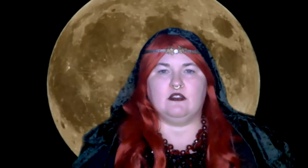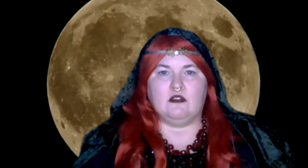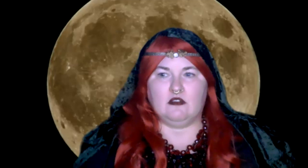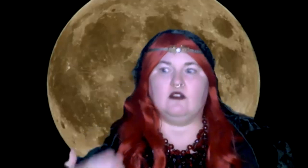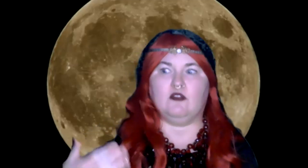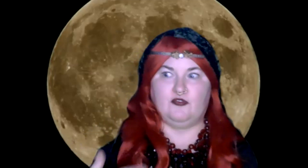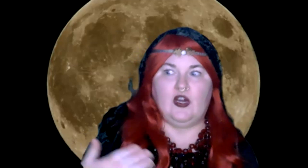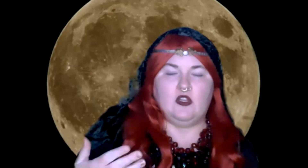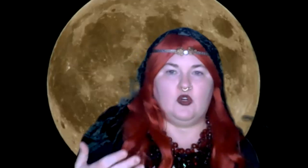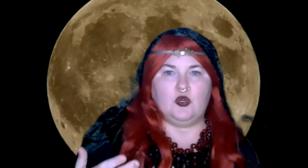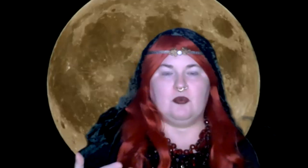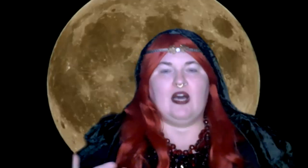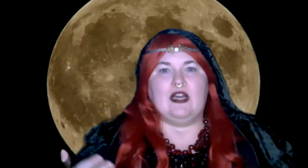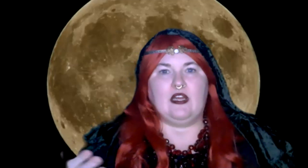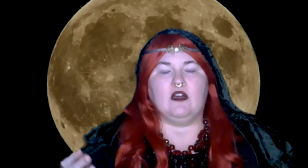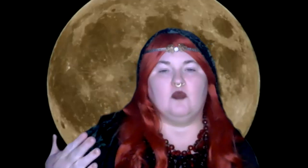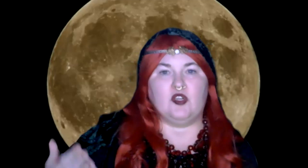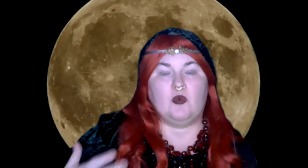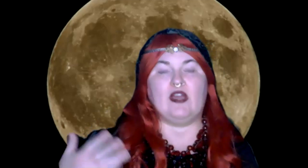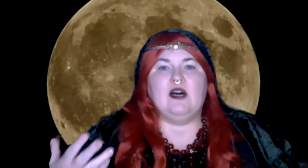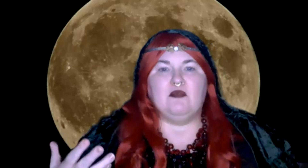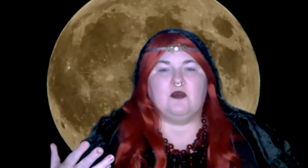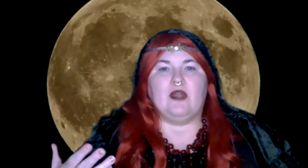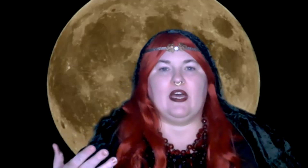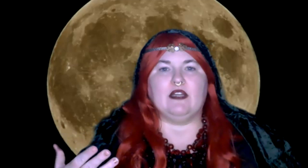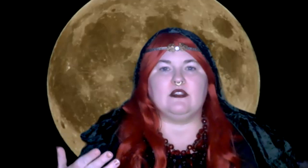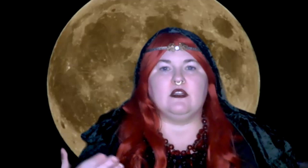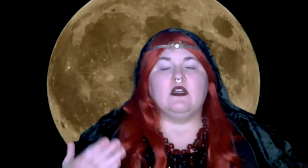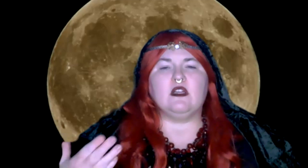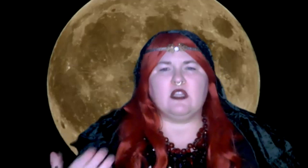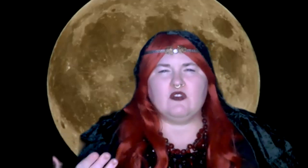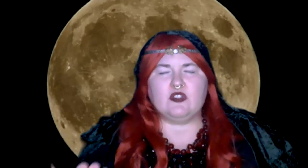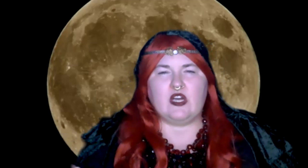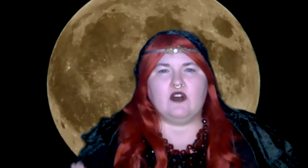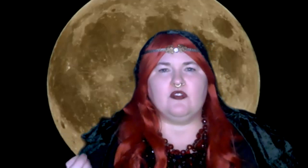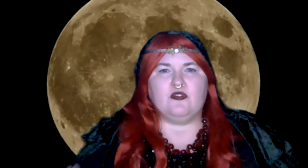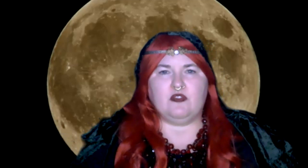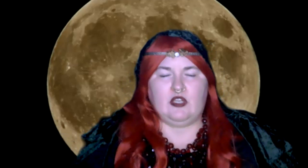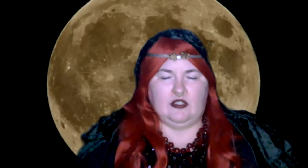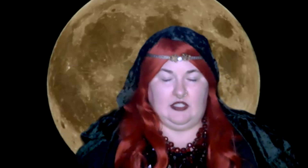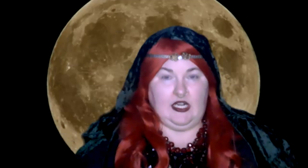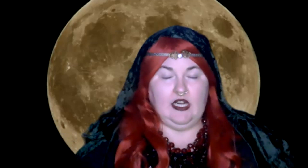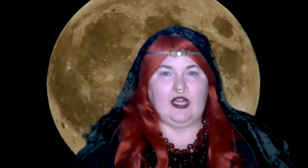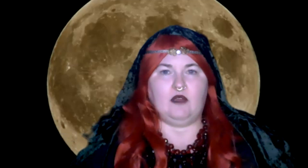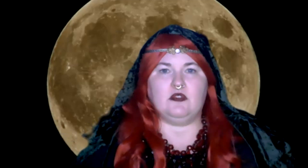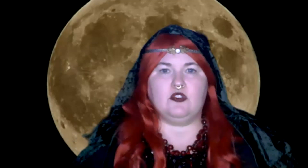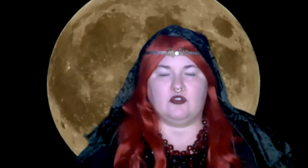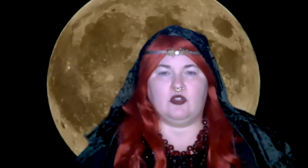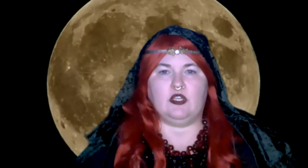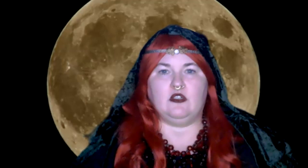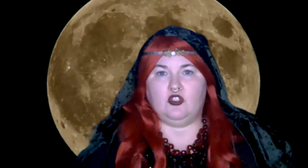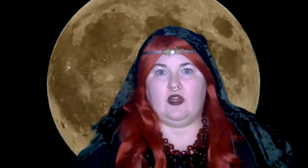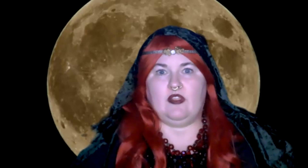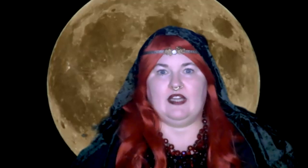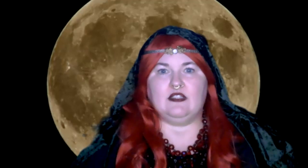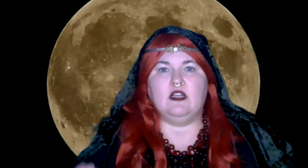And followed by, when you wake up from that, give yourself the time to